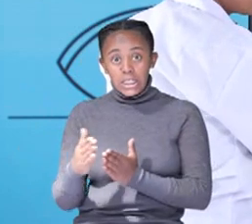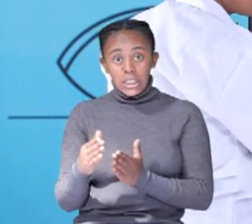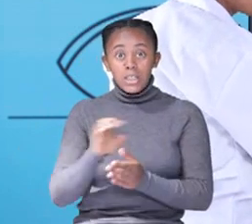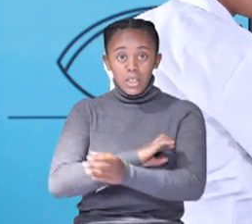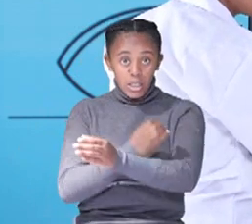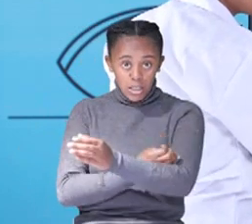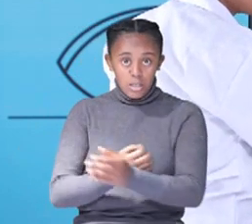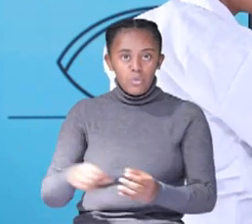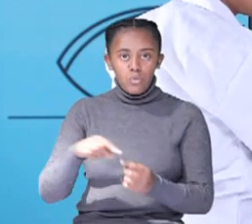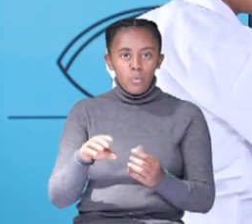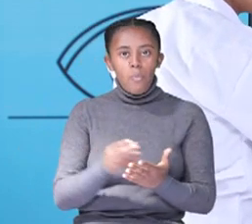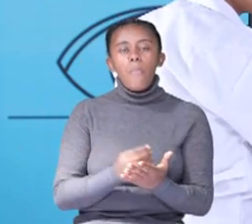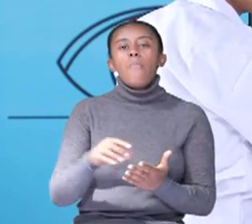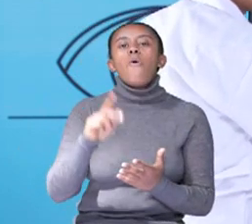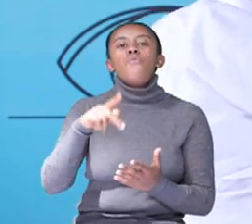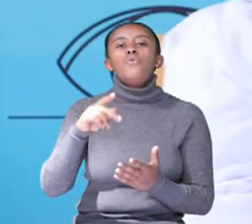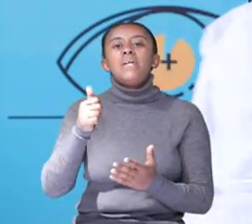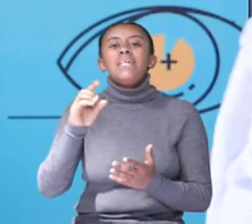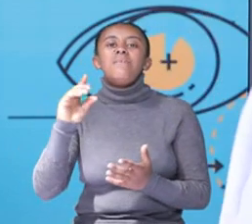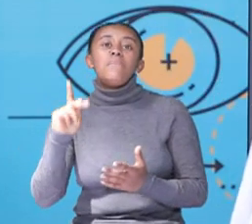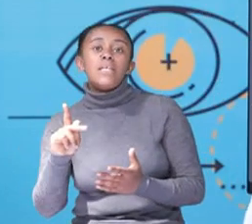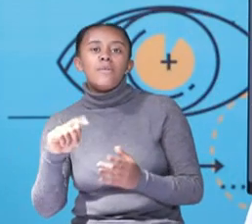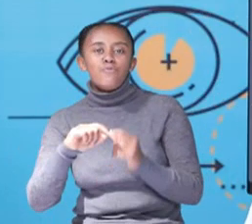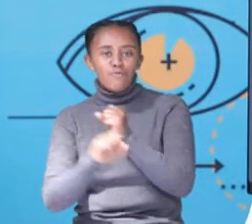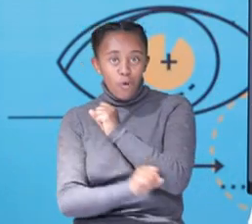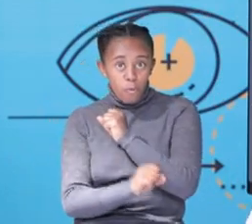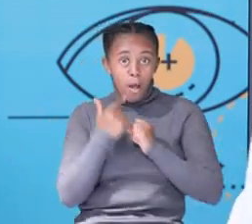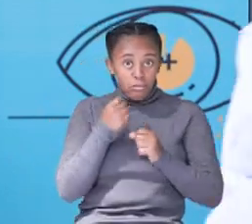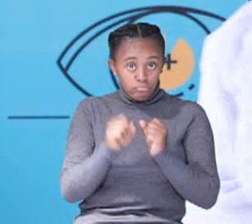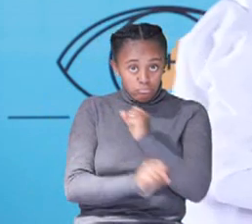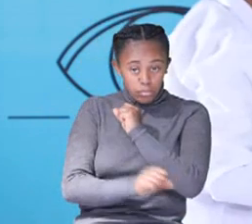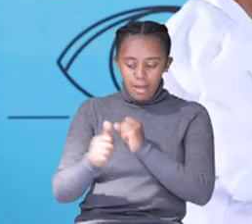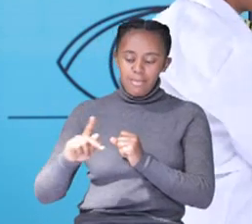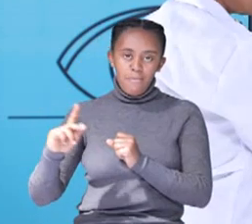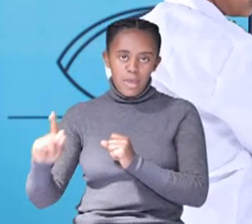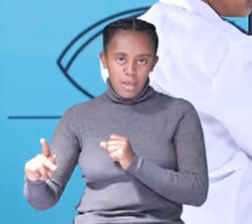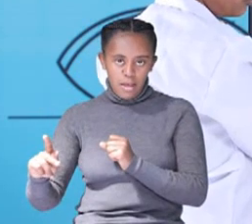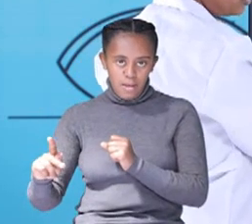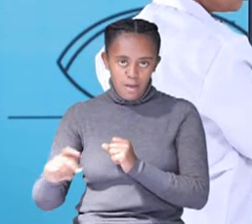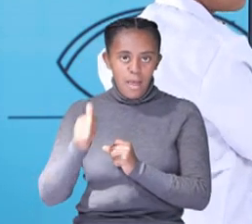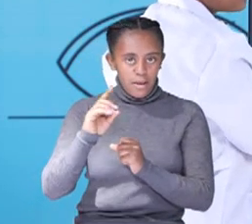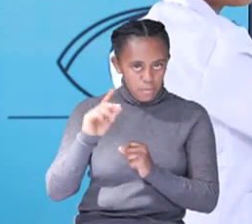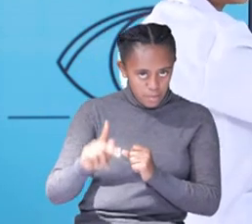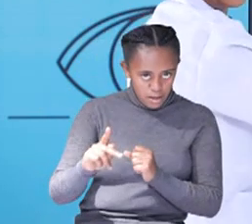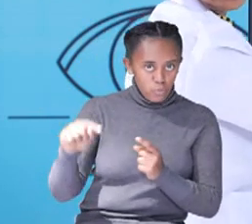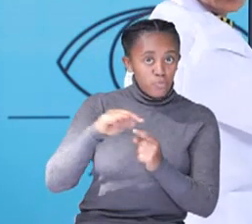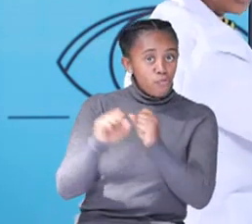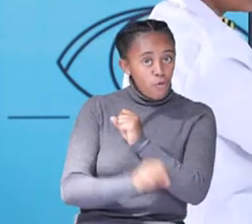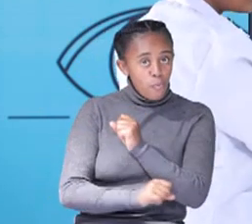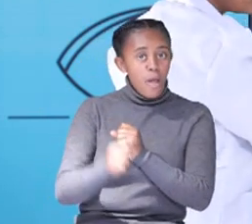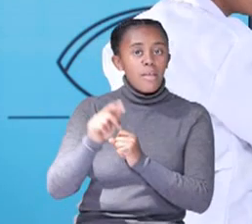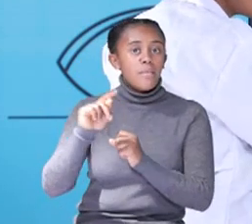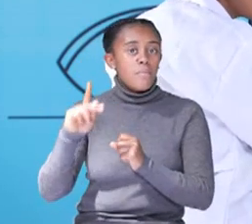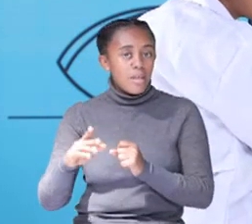bind phosphate with ADP to form ATP. Phosphate with ADP to form